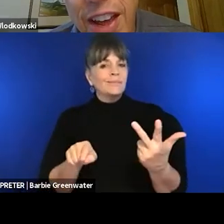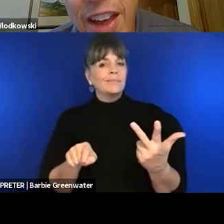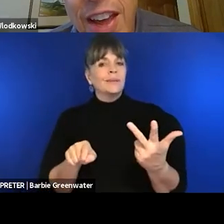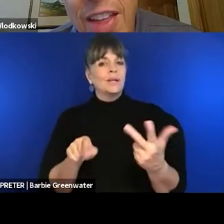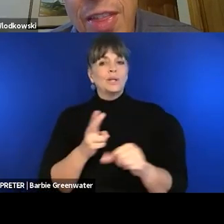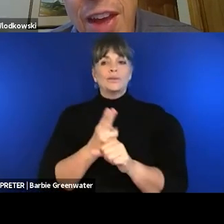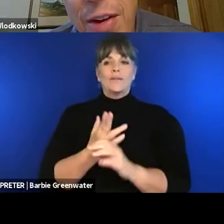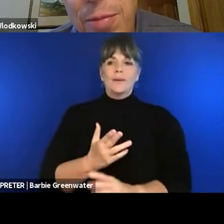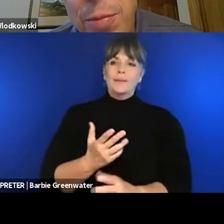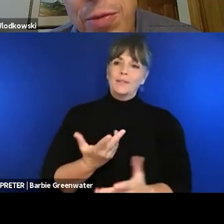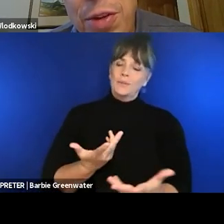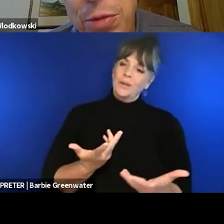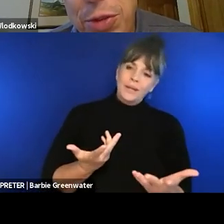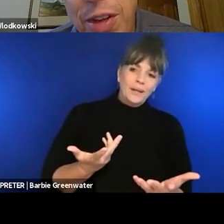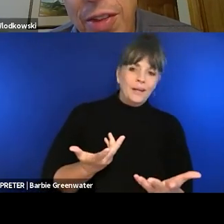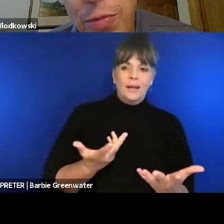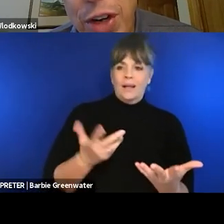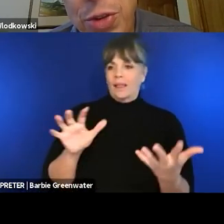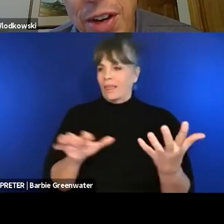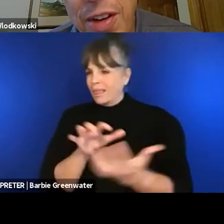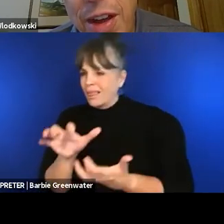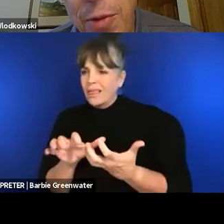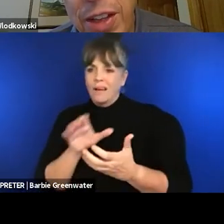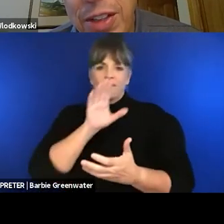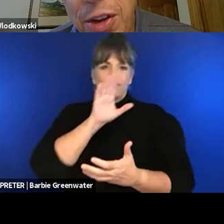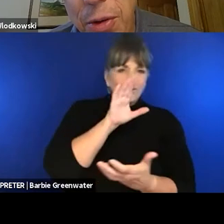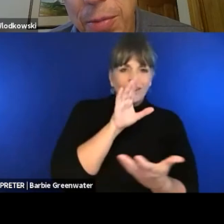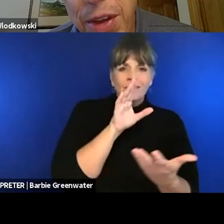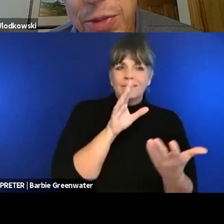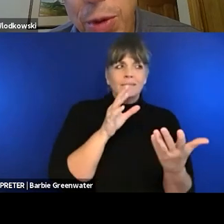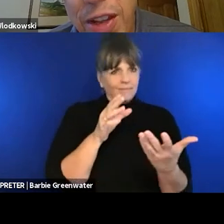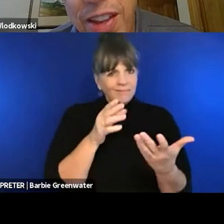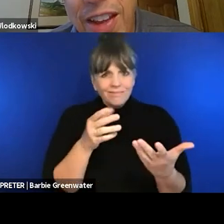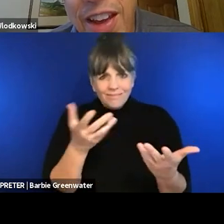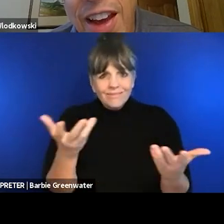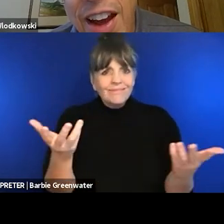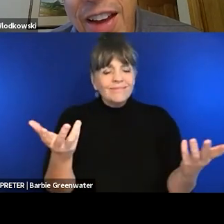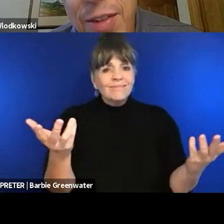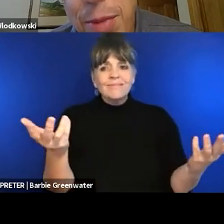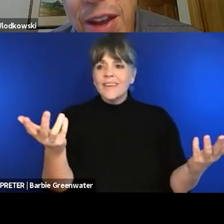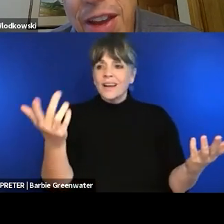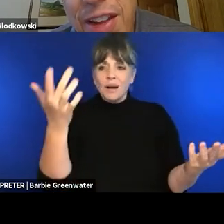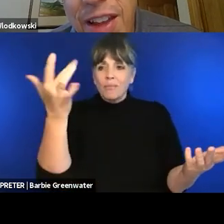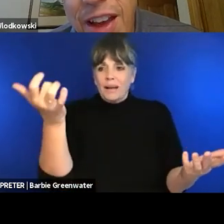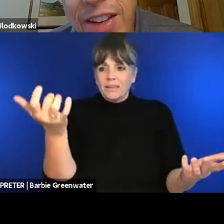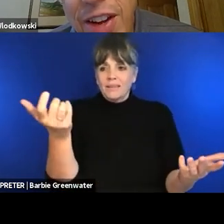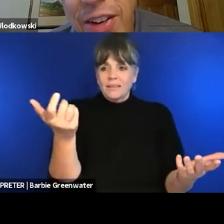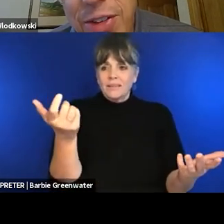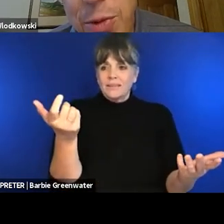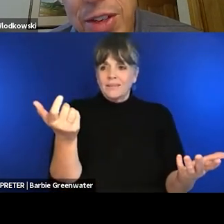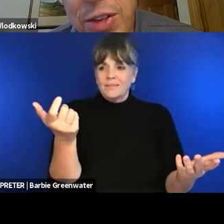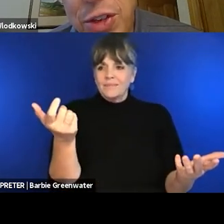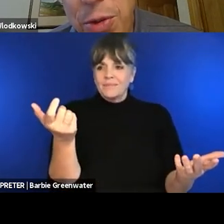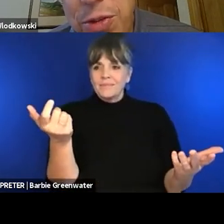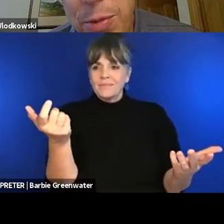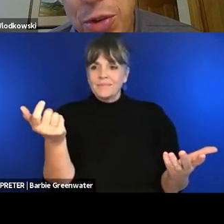side, they are confused and frustrated, and rightly so, because wait, I have to pay X dollars